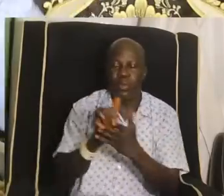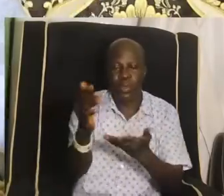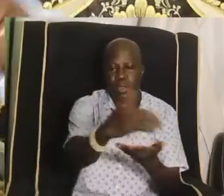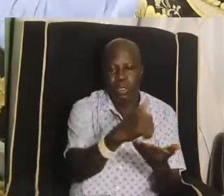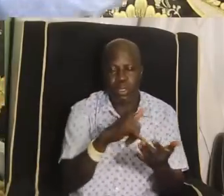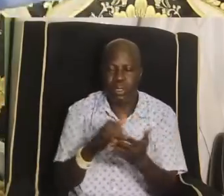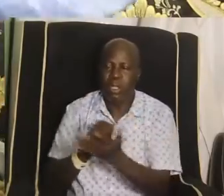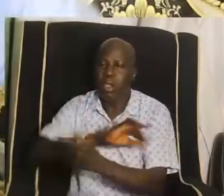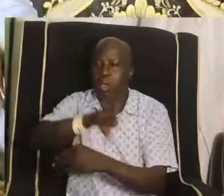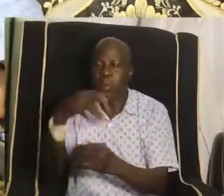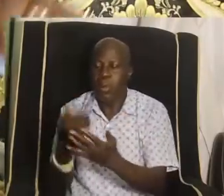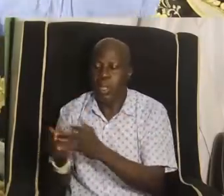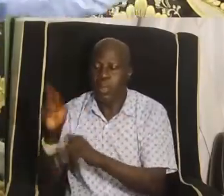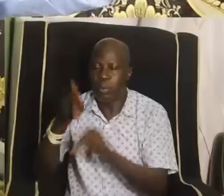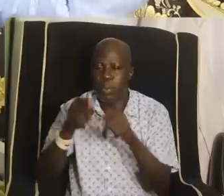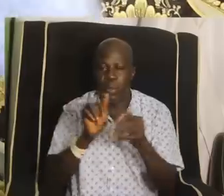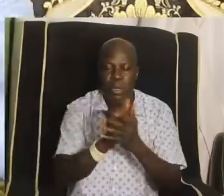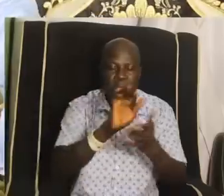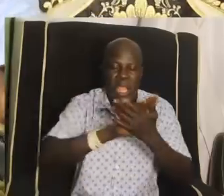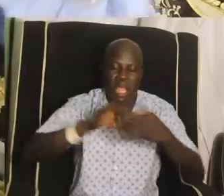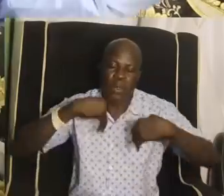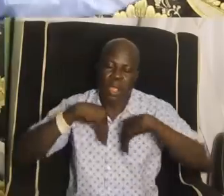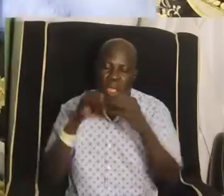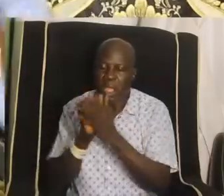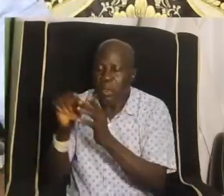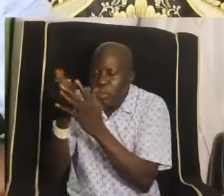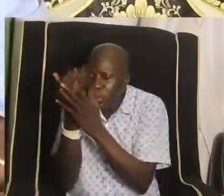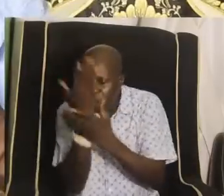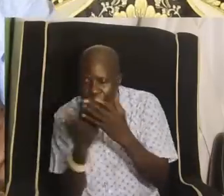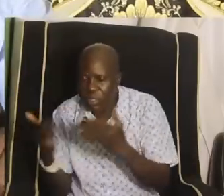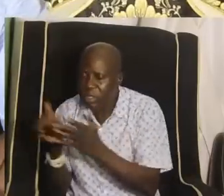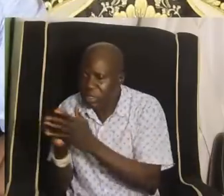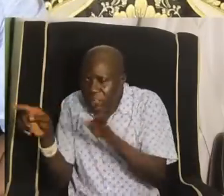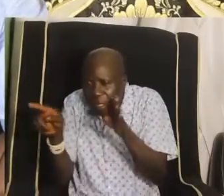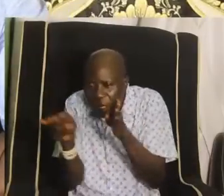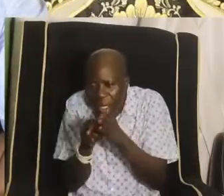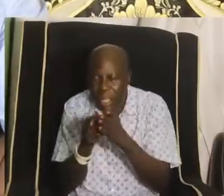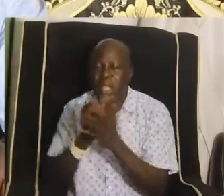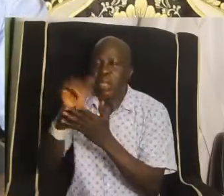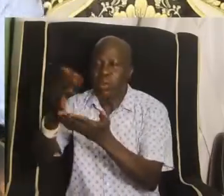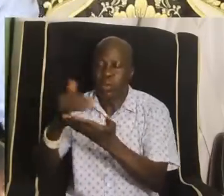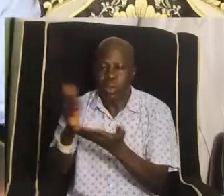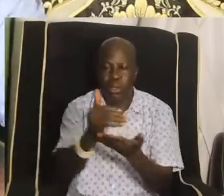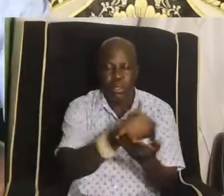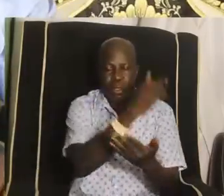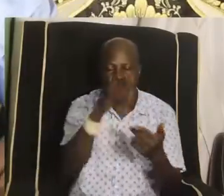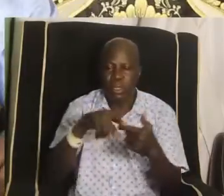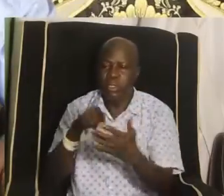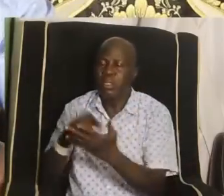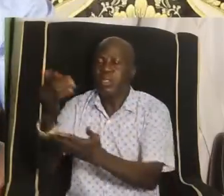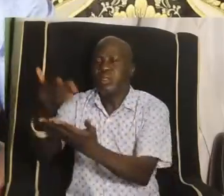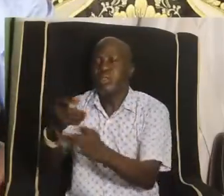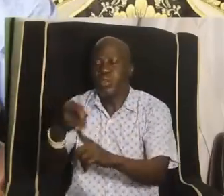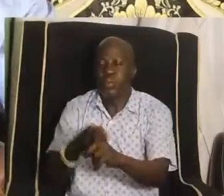time will see me this month opo lopo awon ti eto won ha ni won ma gba ni osu yi a lot of people that their entitlement has been eaten will receive it this month